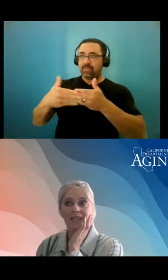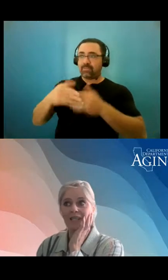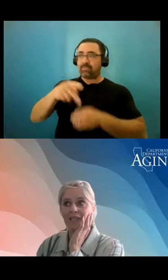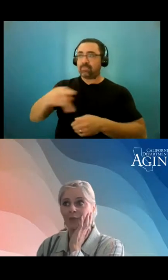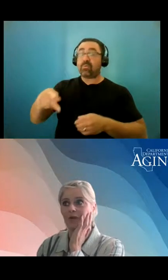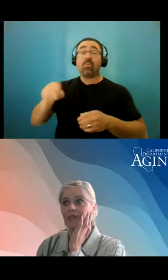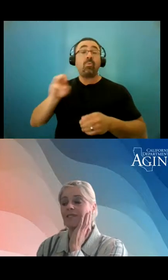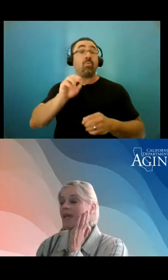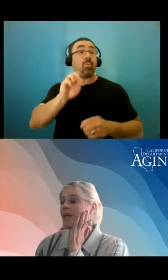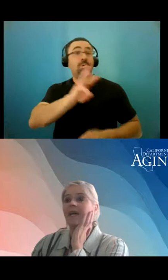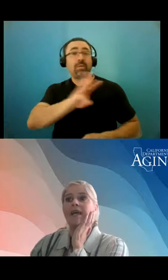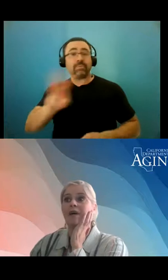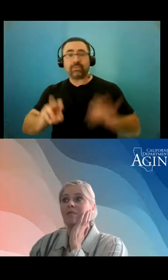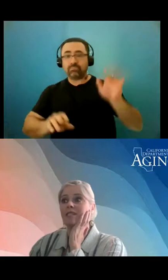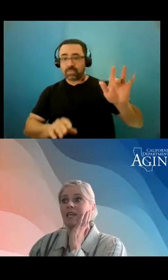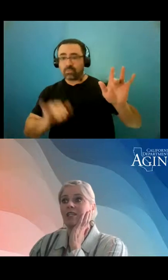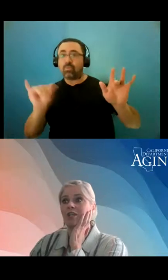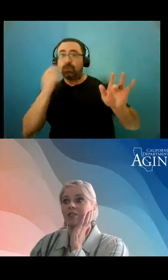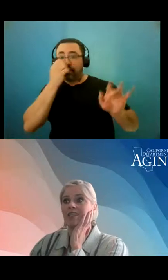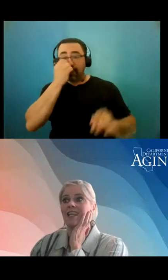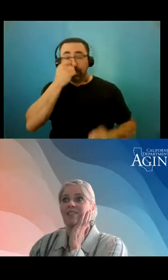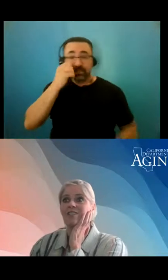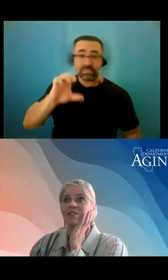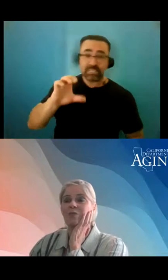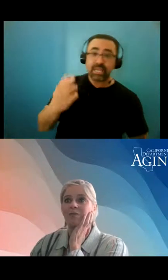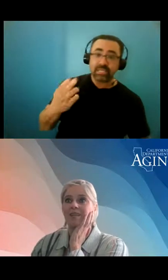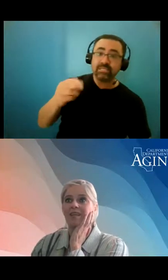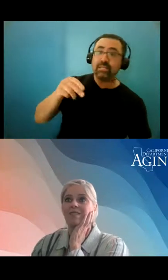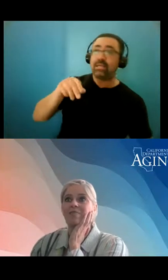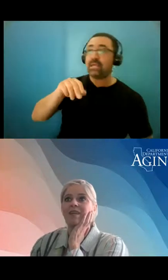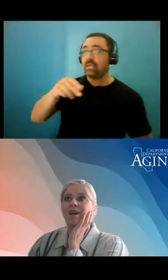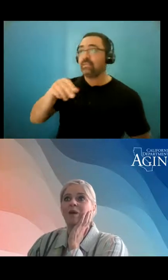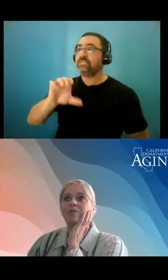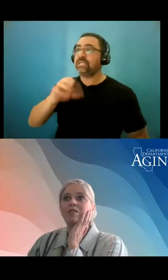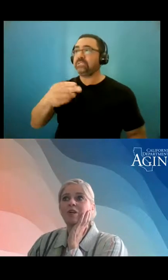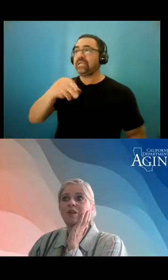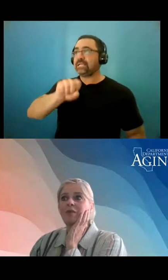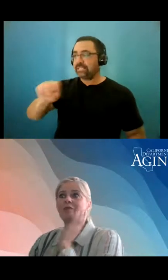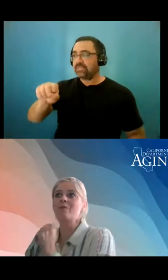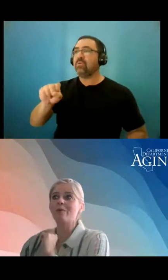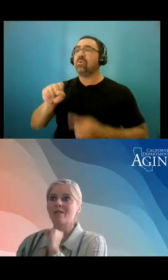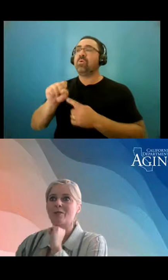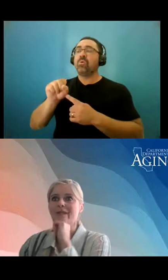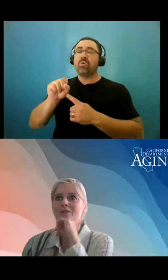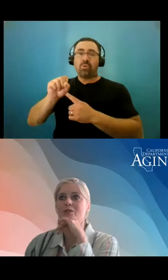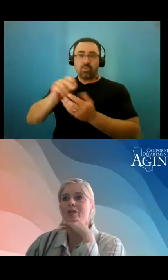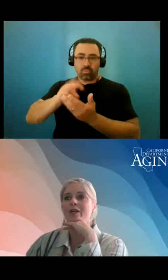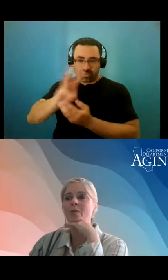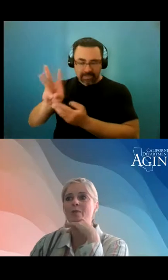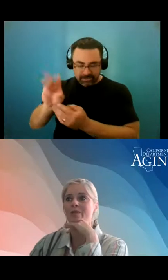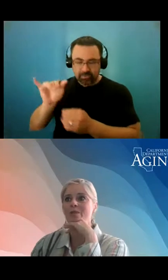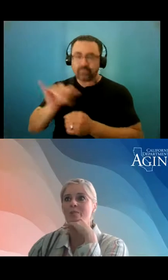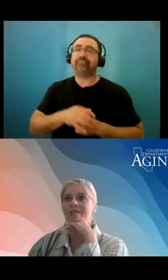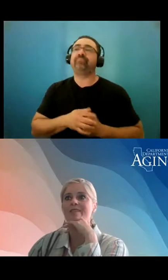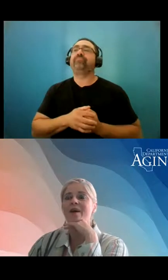website as well as CHHS agency's website. With a few minutes, so I'd like to just share a